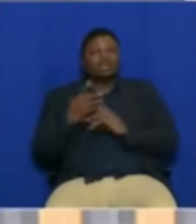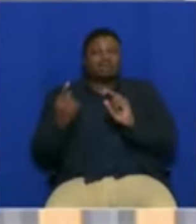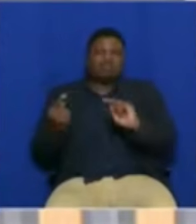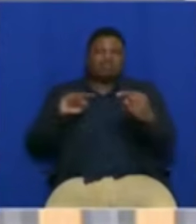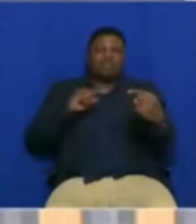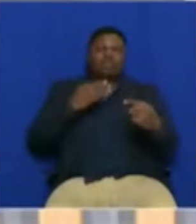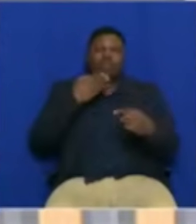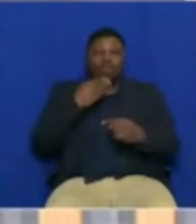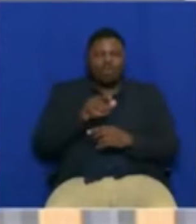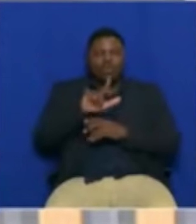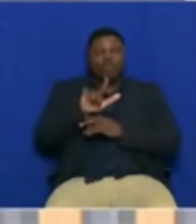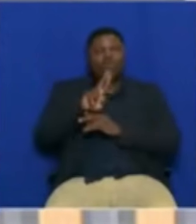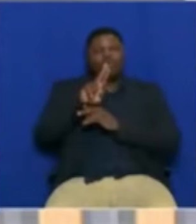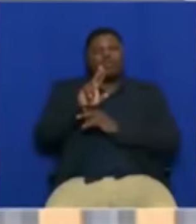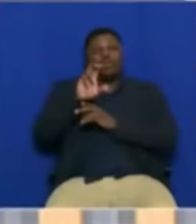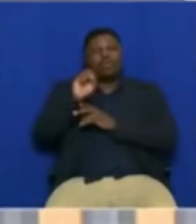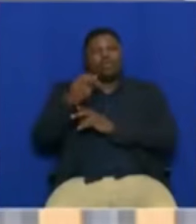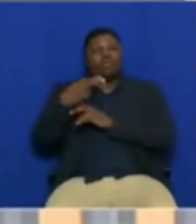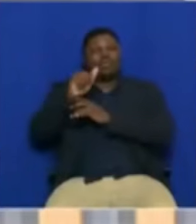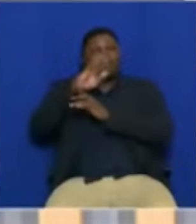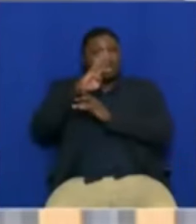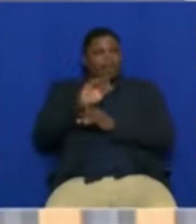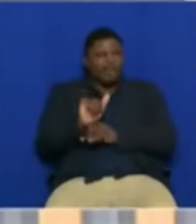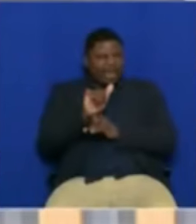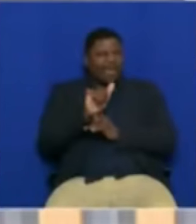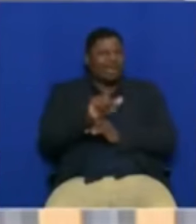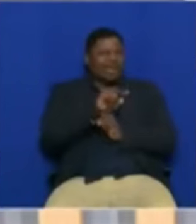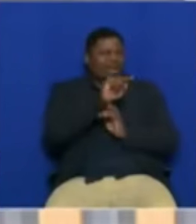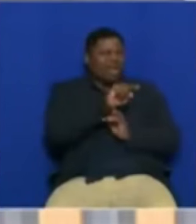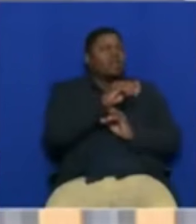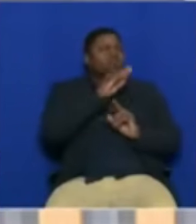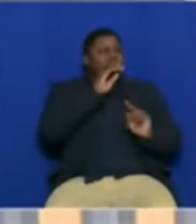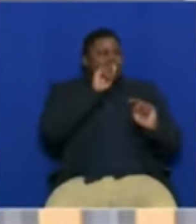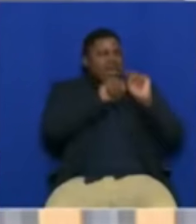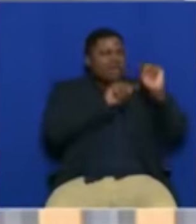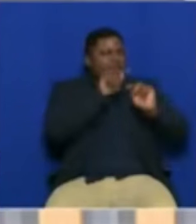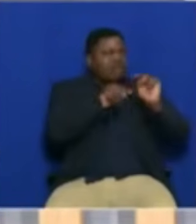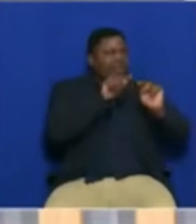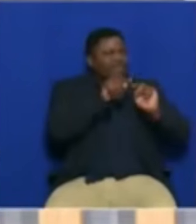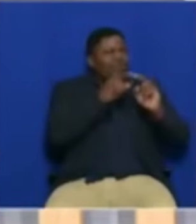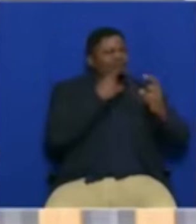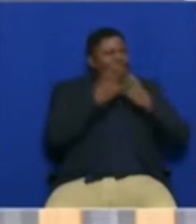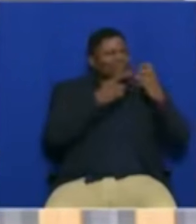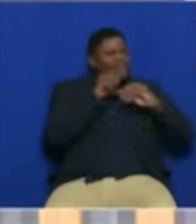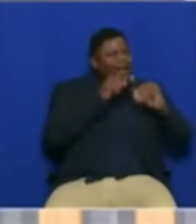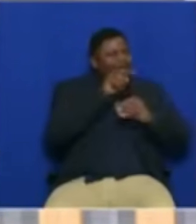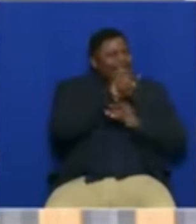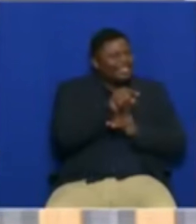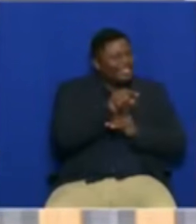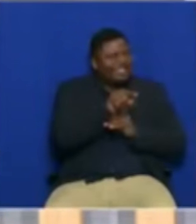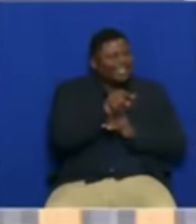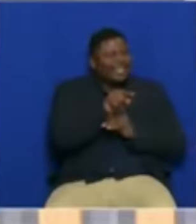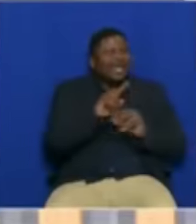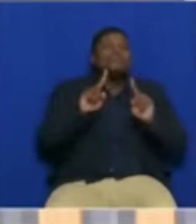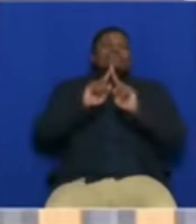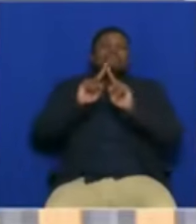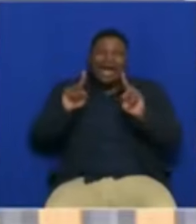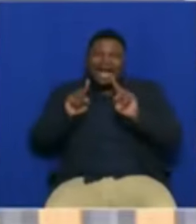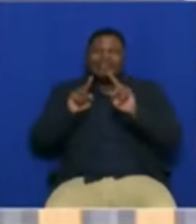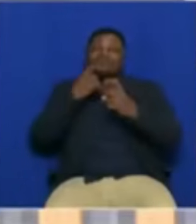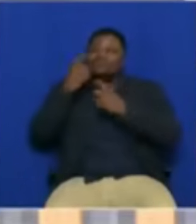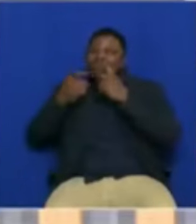any disrespect. His complaint in 404 is not against Lushaba, it's against General Kumalo.